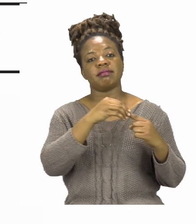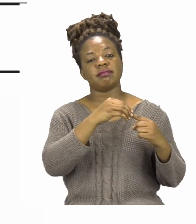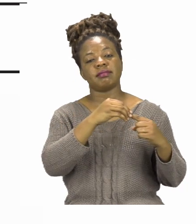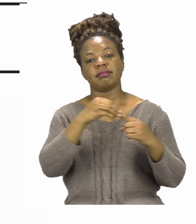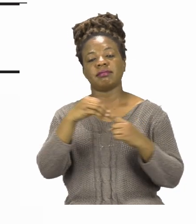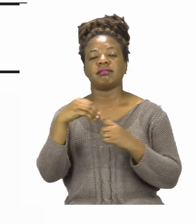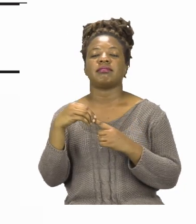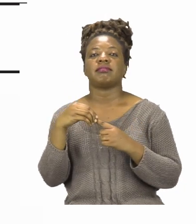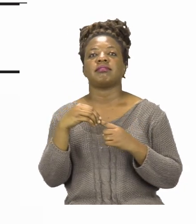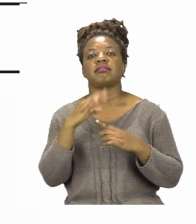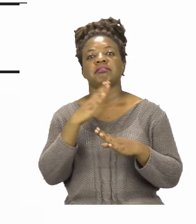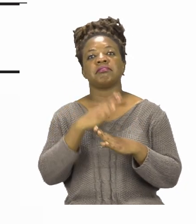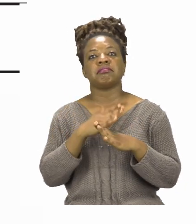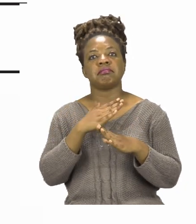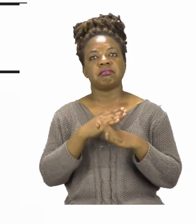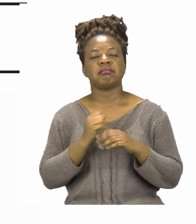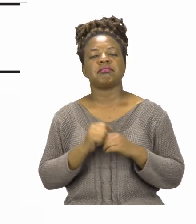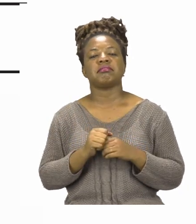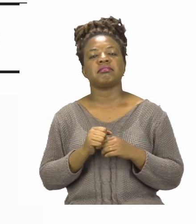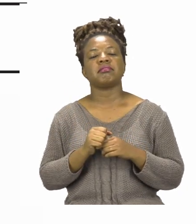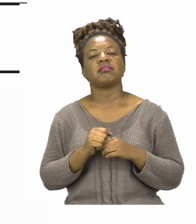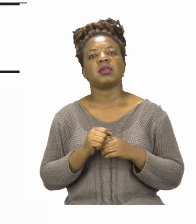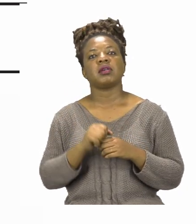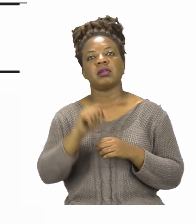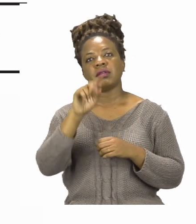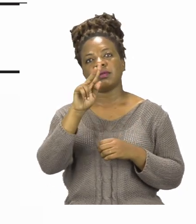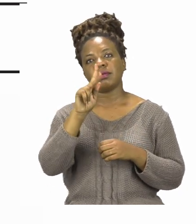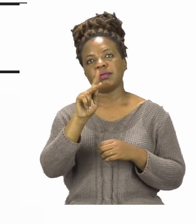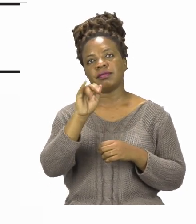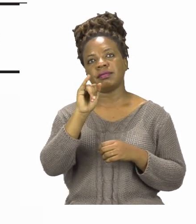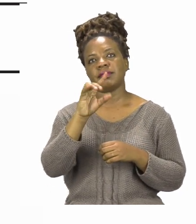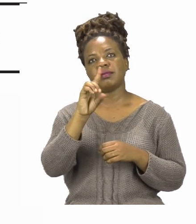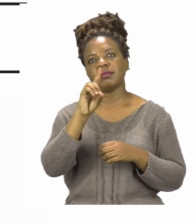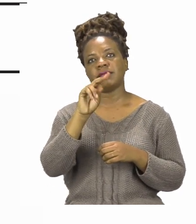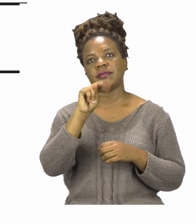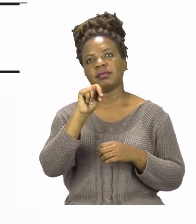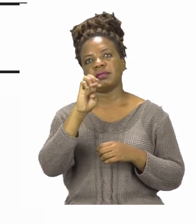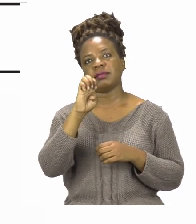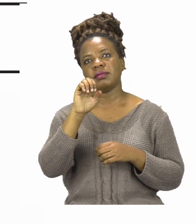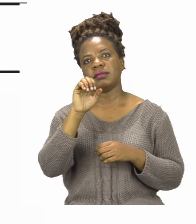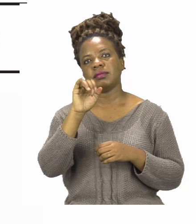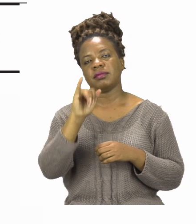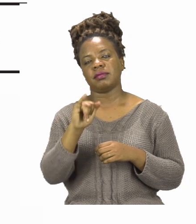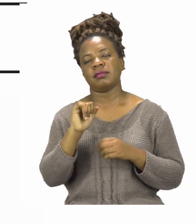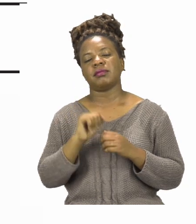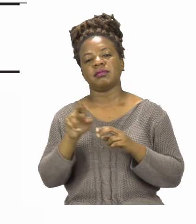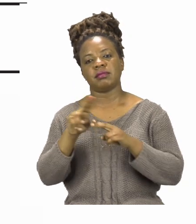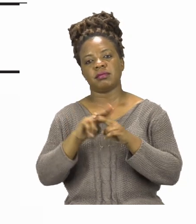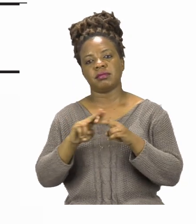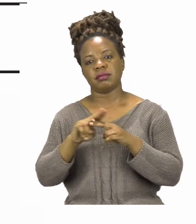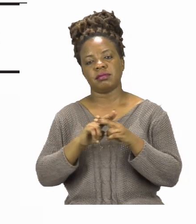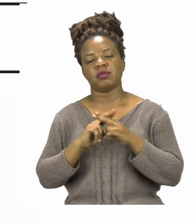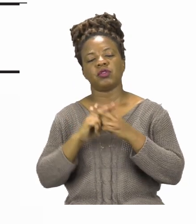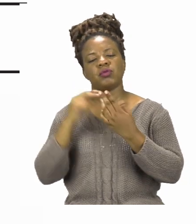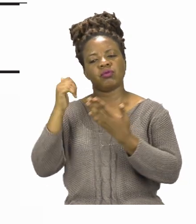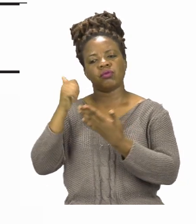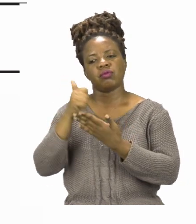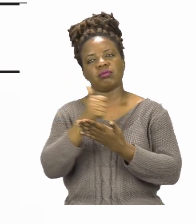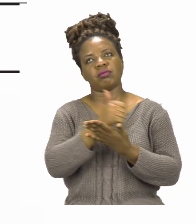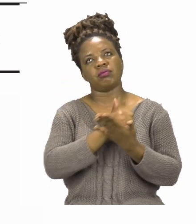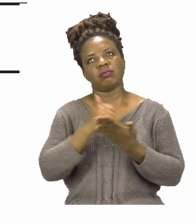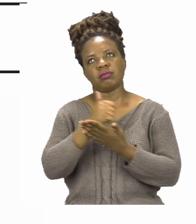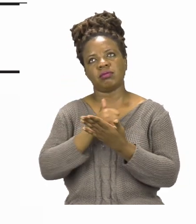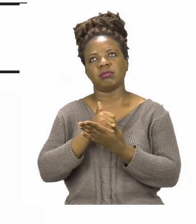our bodies. So our kidneys have an important job to make sure that anything that was not supposed to be in our bodies,